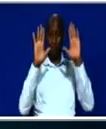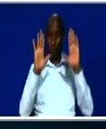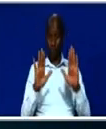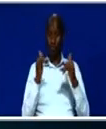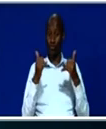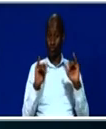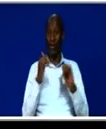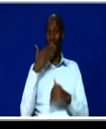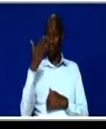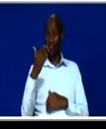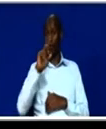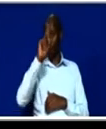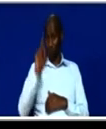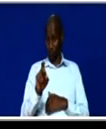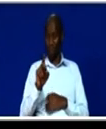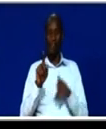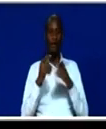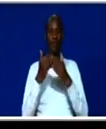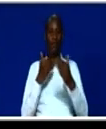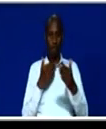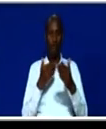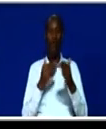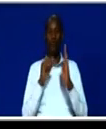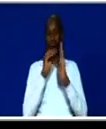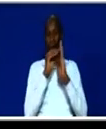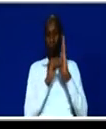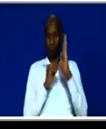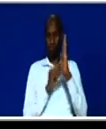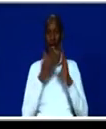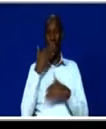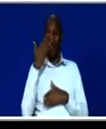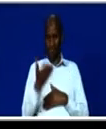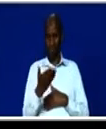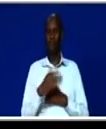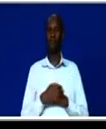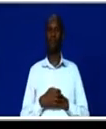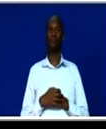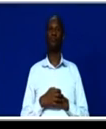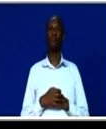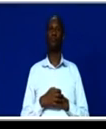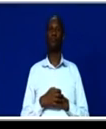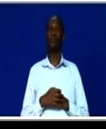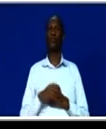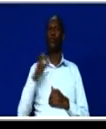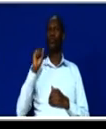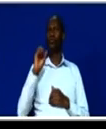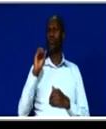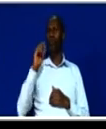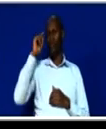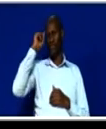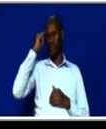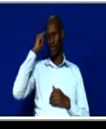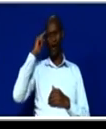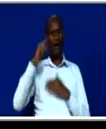try to answer the question even before we put the answer across. So when you think about weathering,